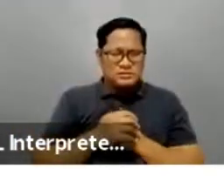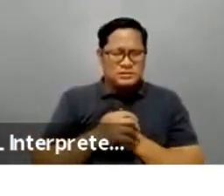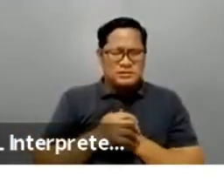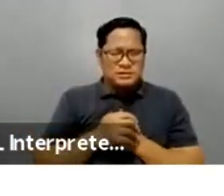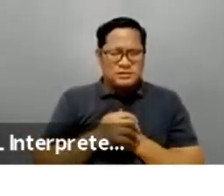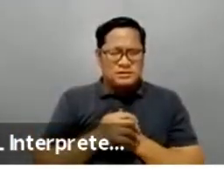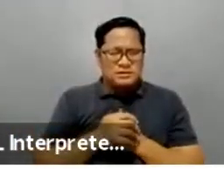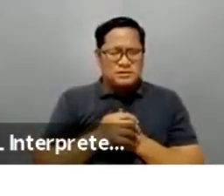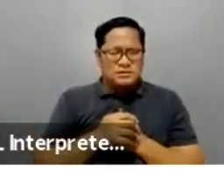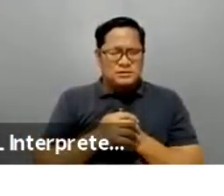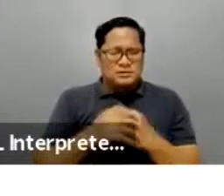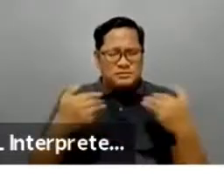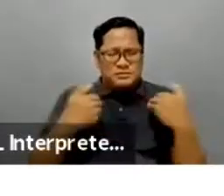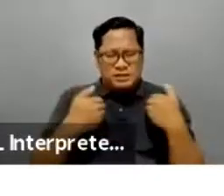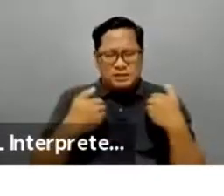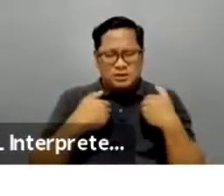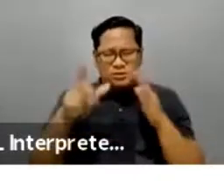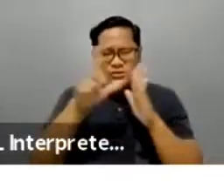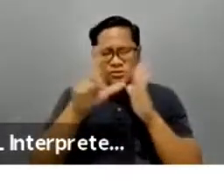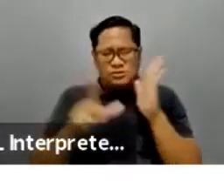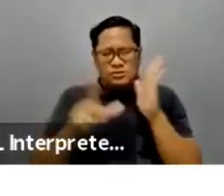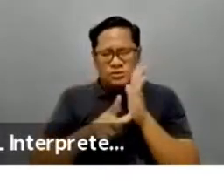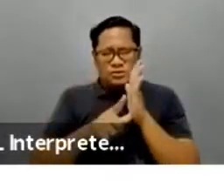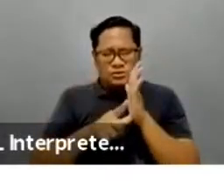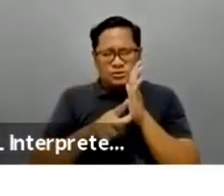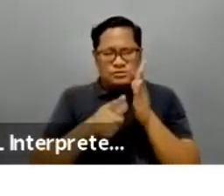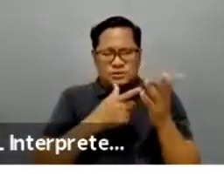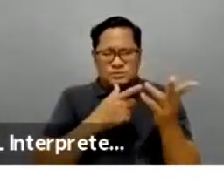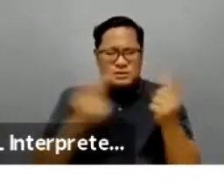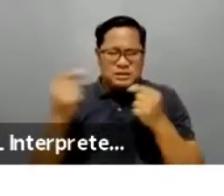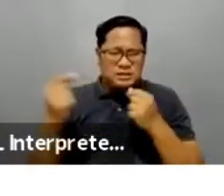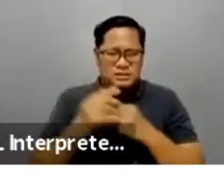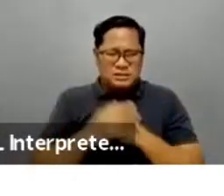There are laws that mandated them.